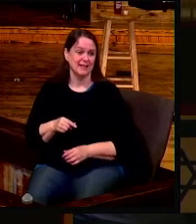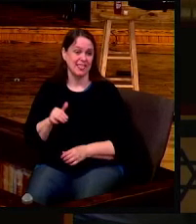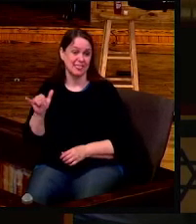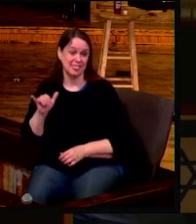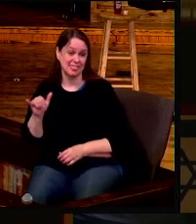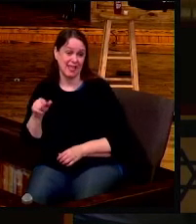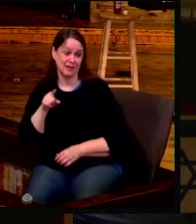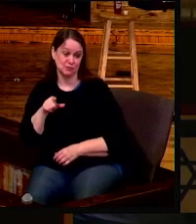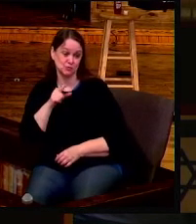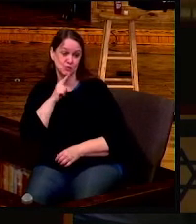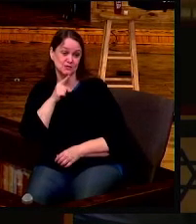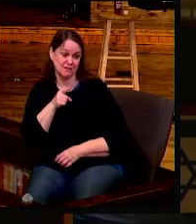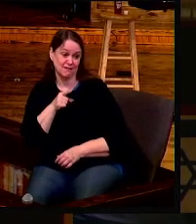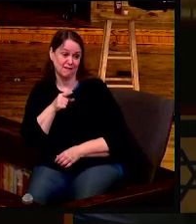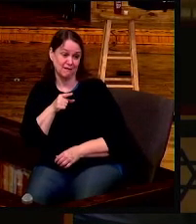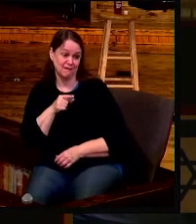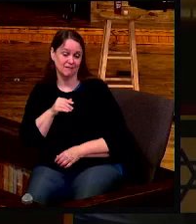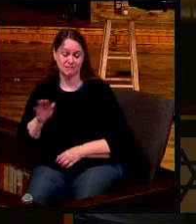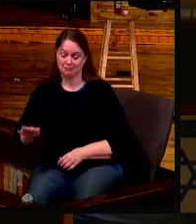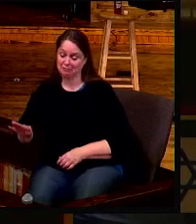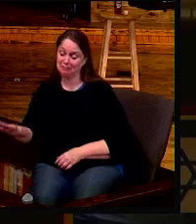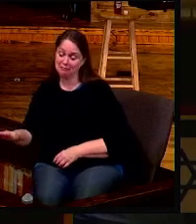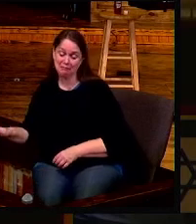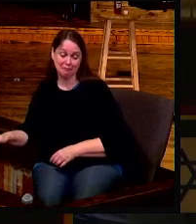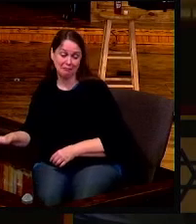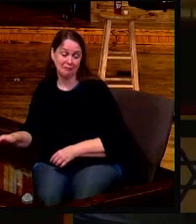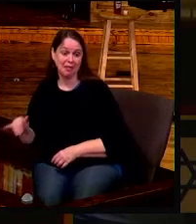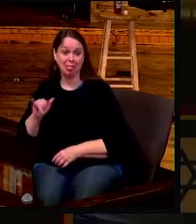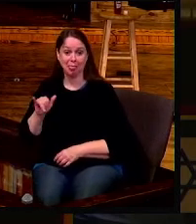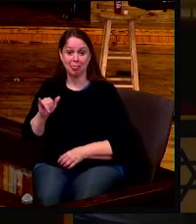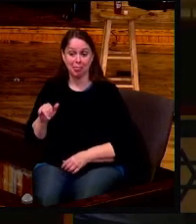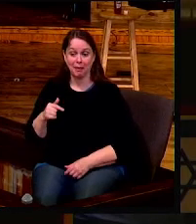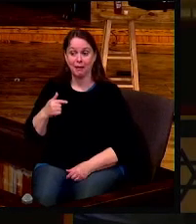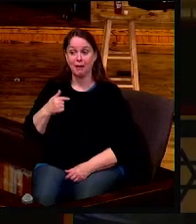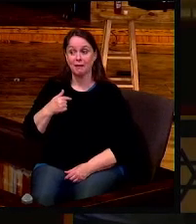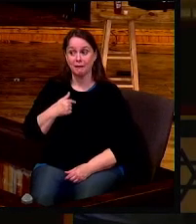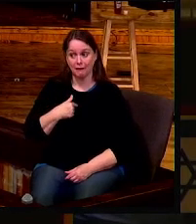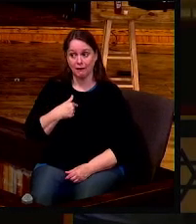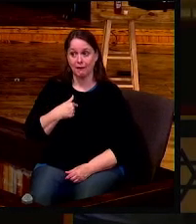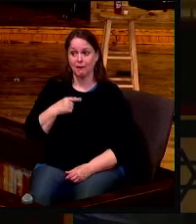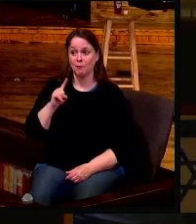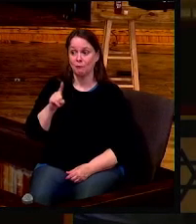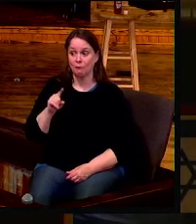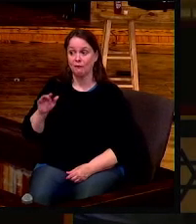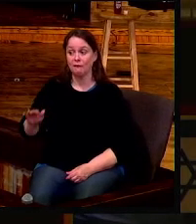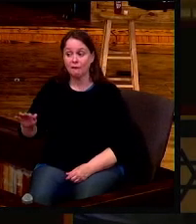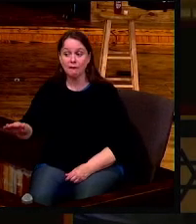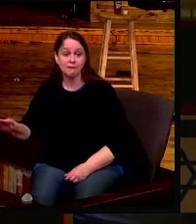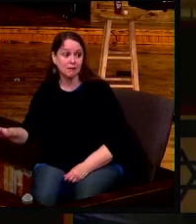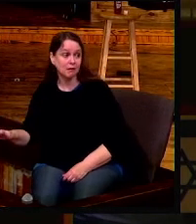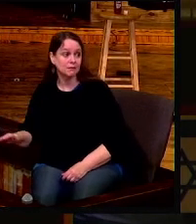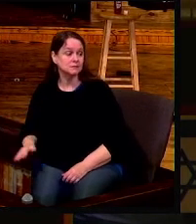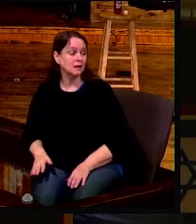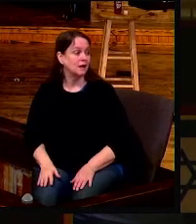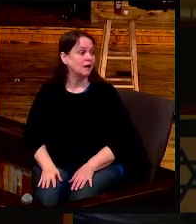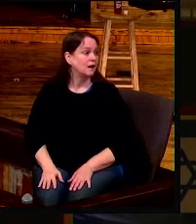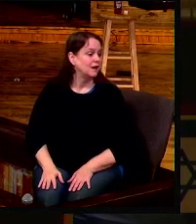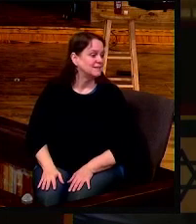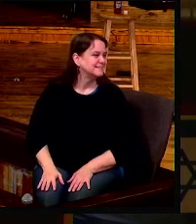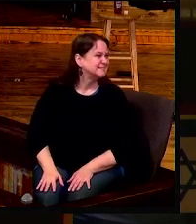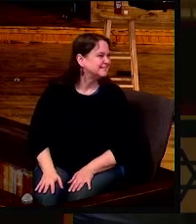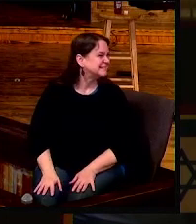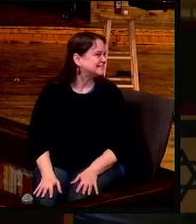Because I have accused my wife of talking to me like I'm one of her kids. I had to remind her we only have 5 kids. I am not the